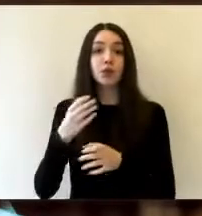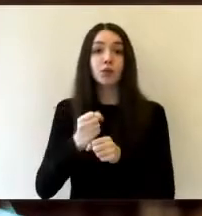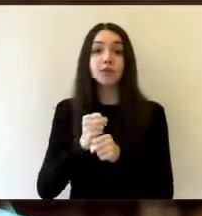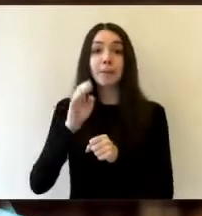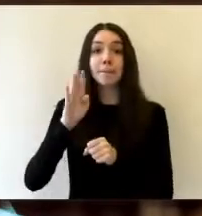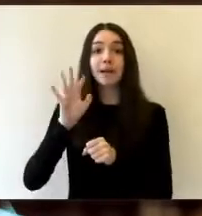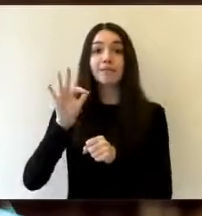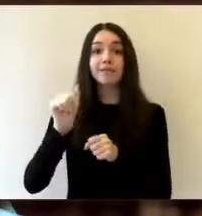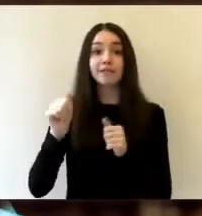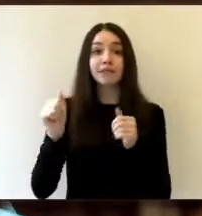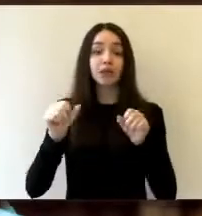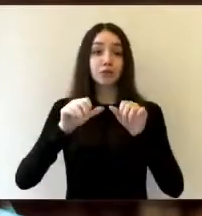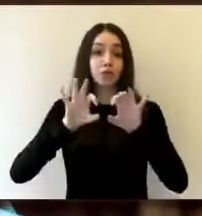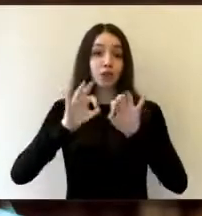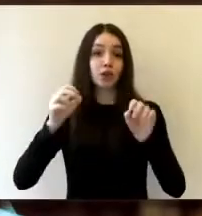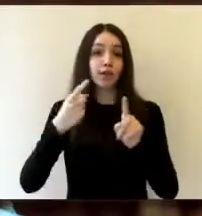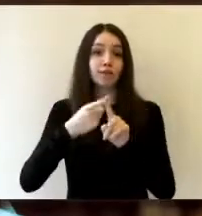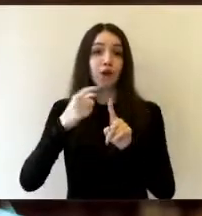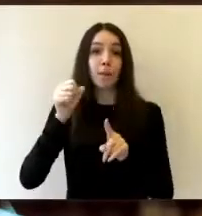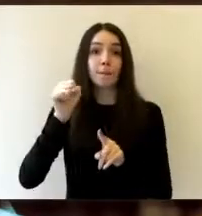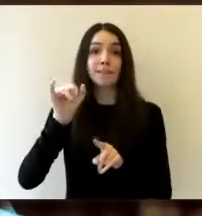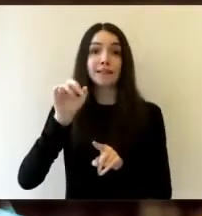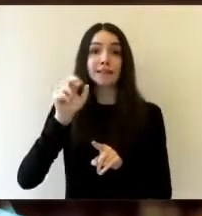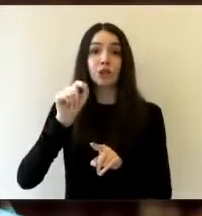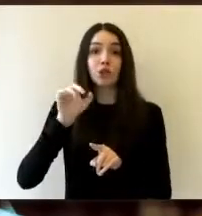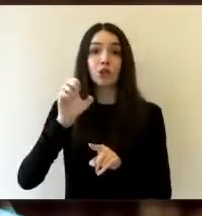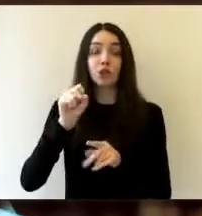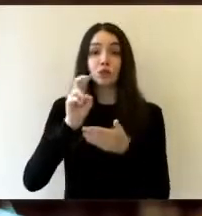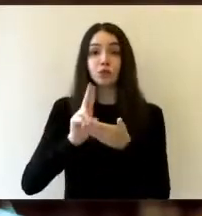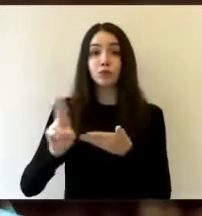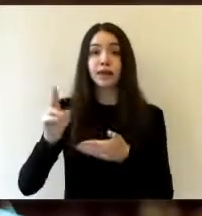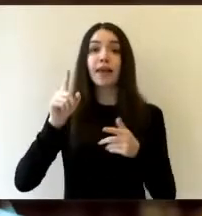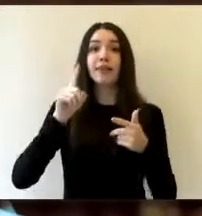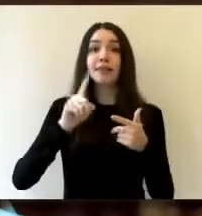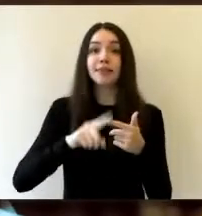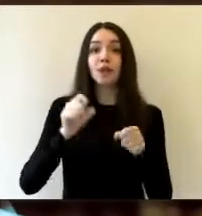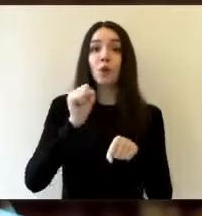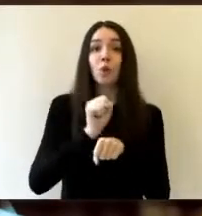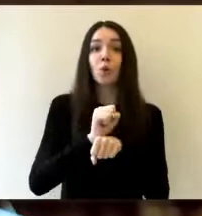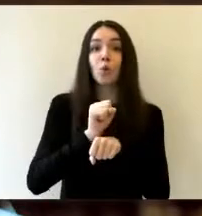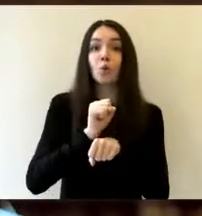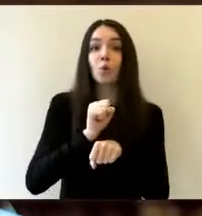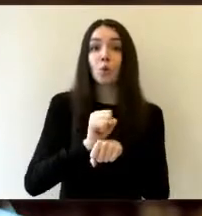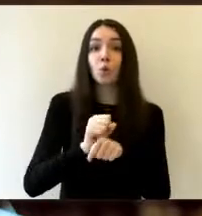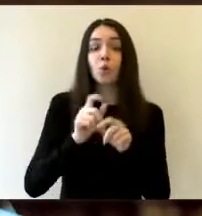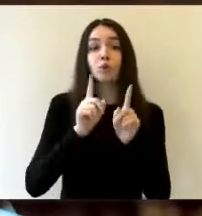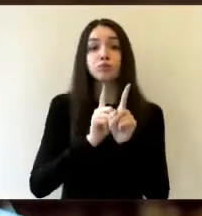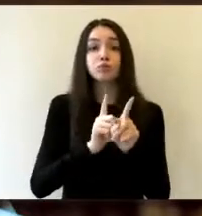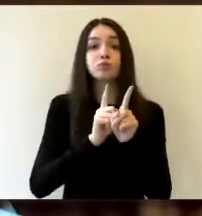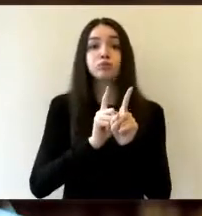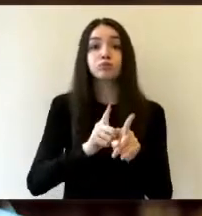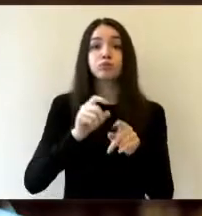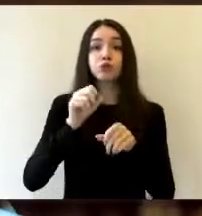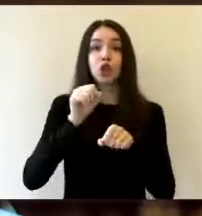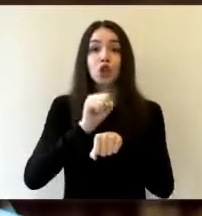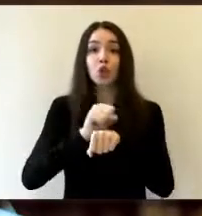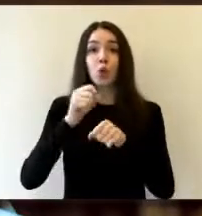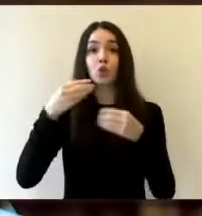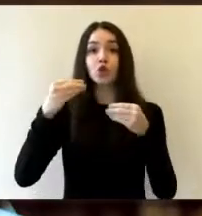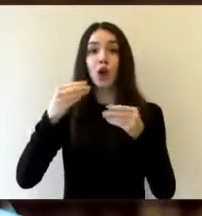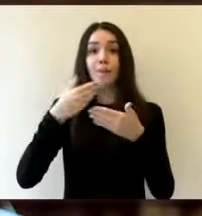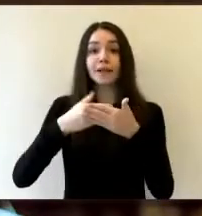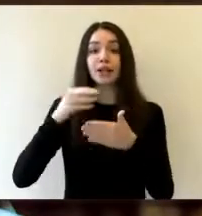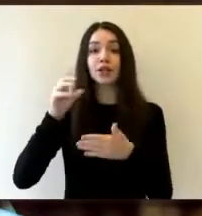from Syracuse University, after which he became a full-time apprentice in a stone shop outside of DC. He earned his MFA at